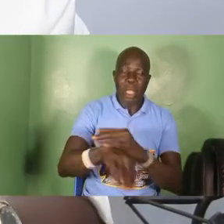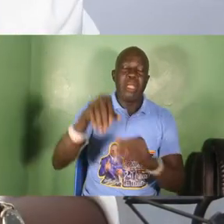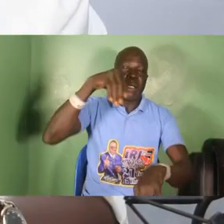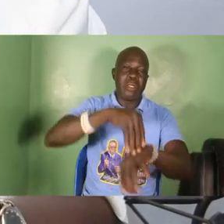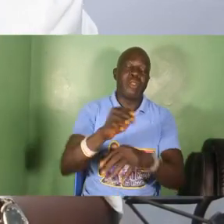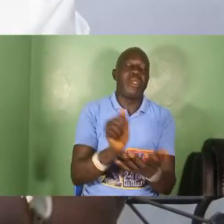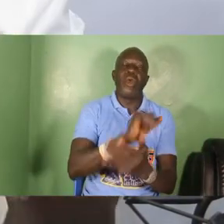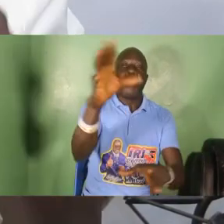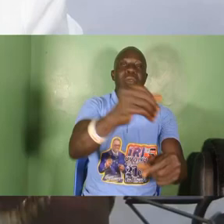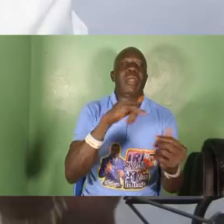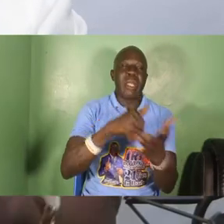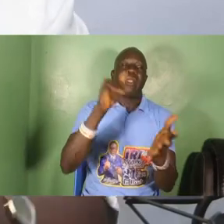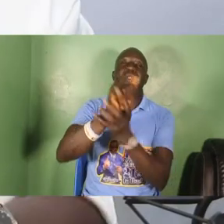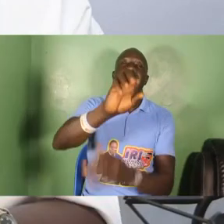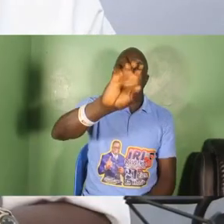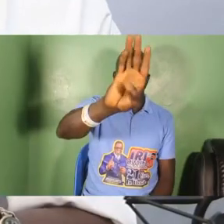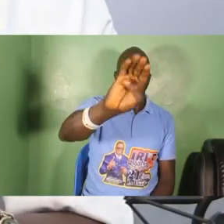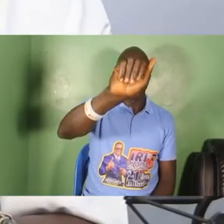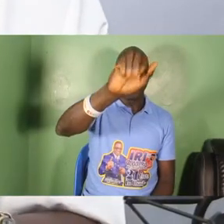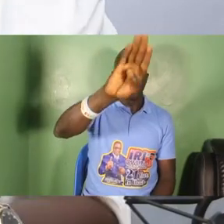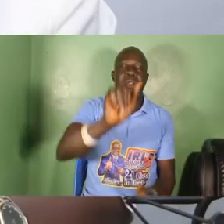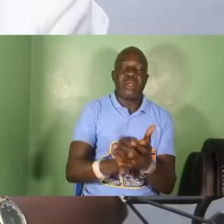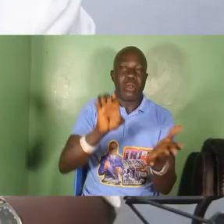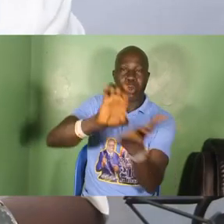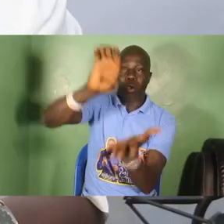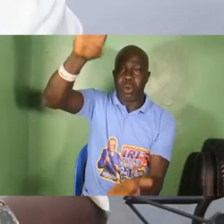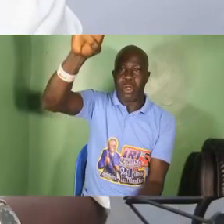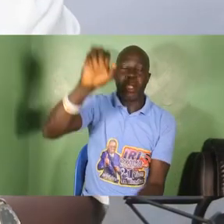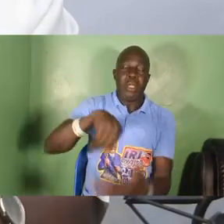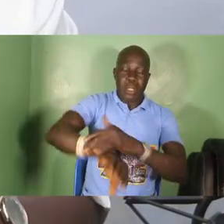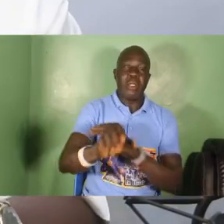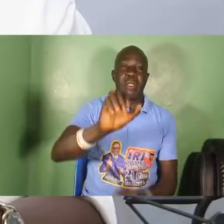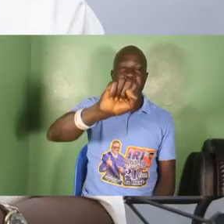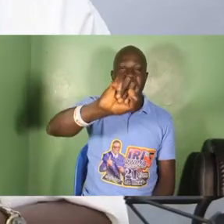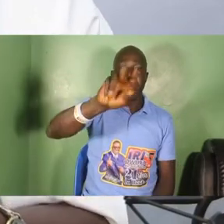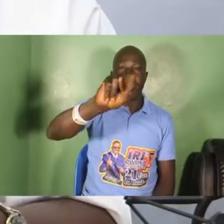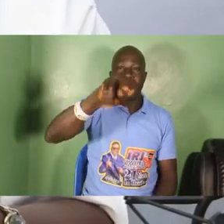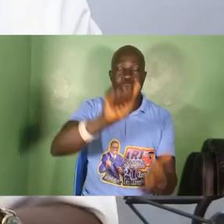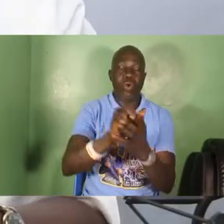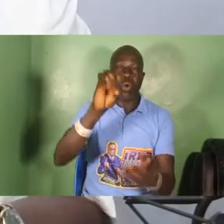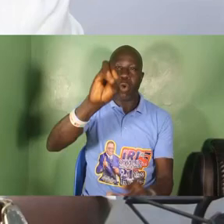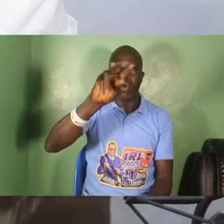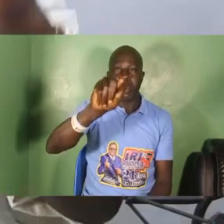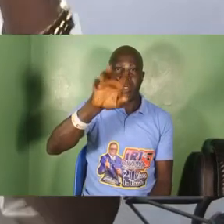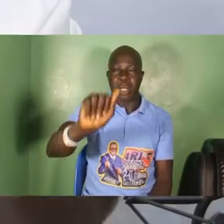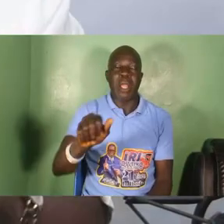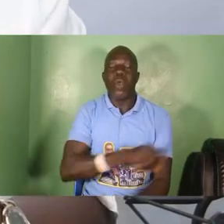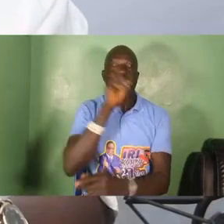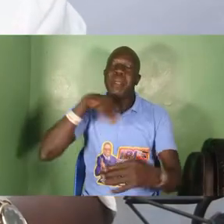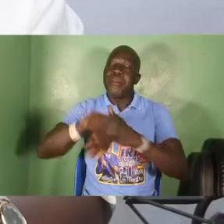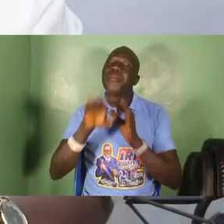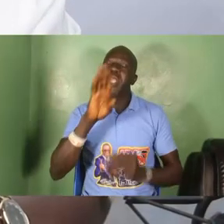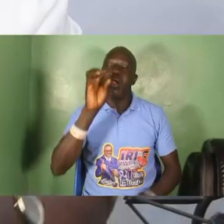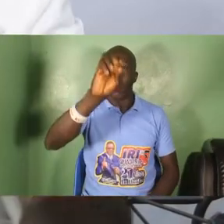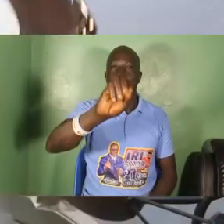stop, Ambassador College, Ni Sango, Asongo, Ota, Ota. Lisa, Bo ba ti daughter. Once